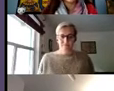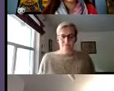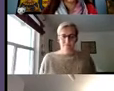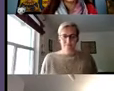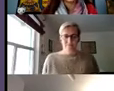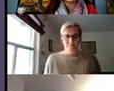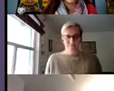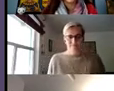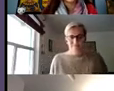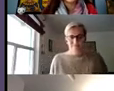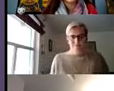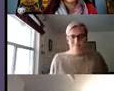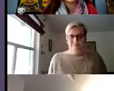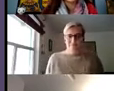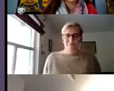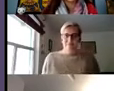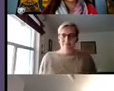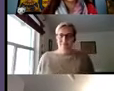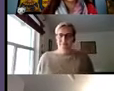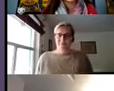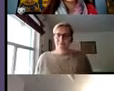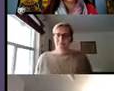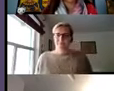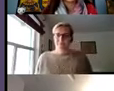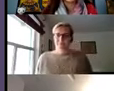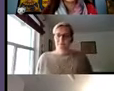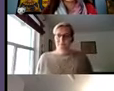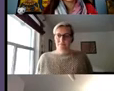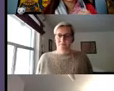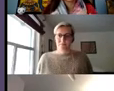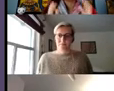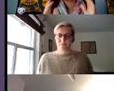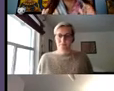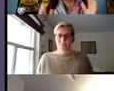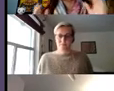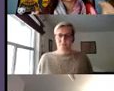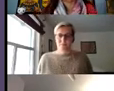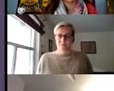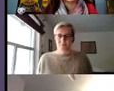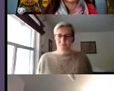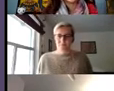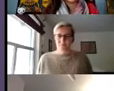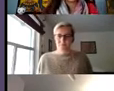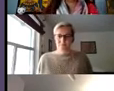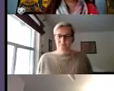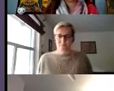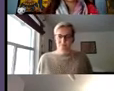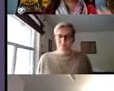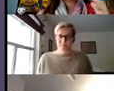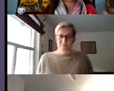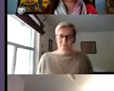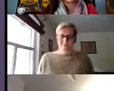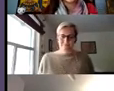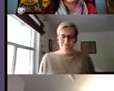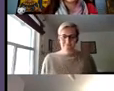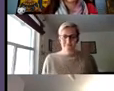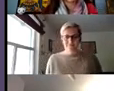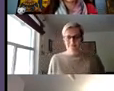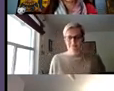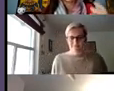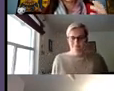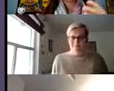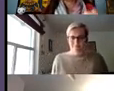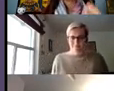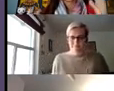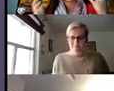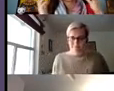White Campbell is a pioneer in substance misuse among older people. And you know how tricky it is, some